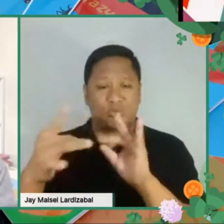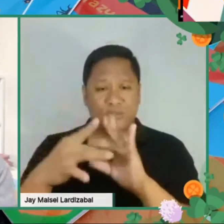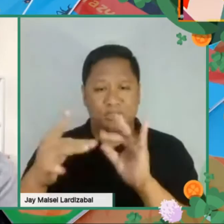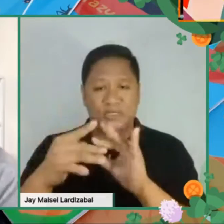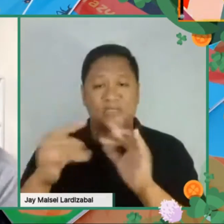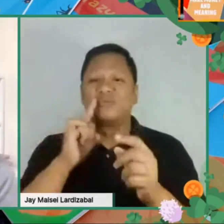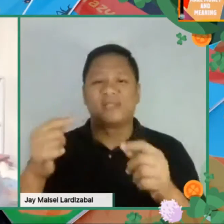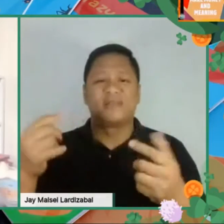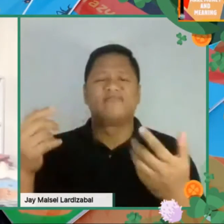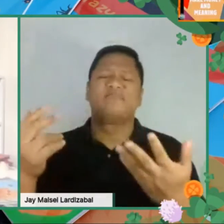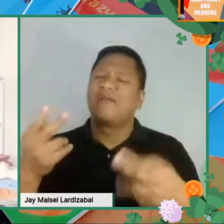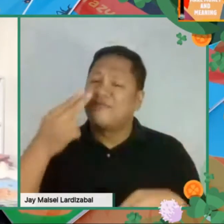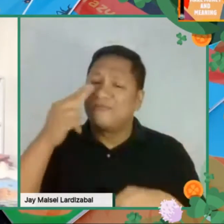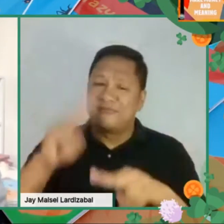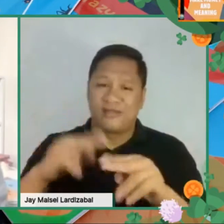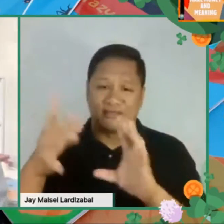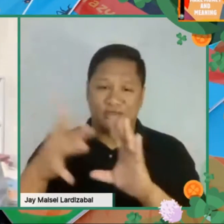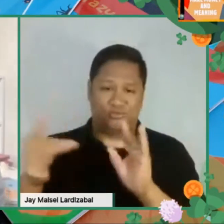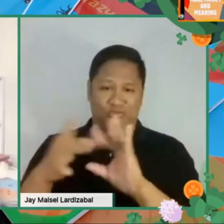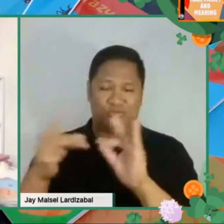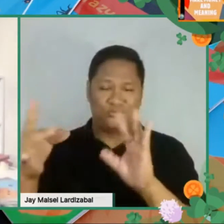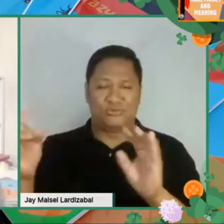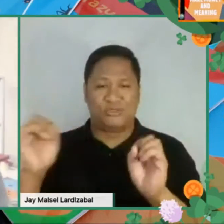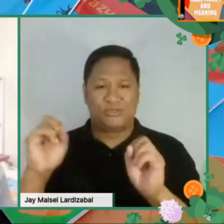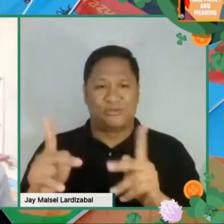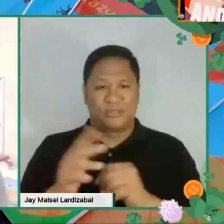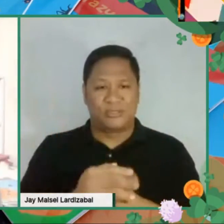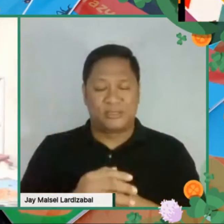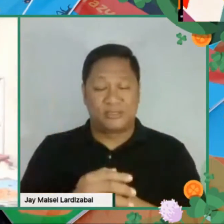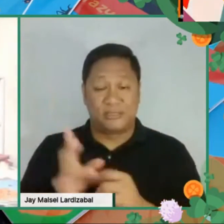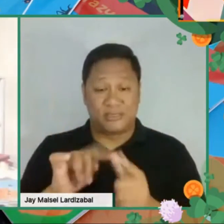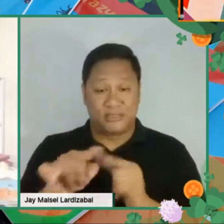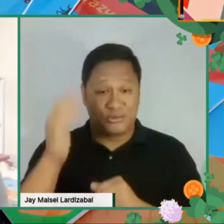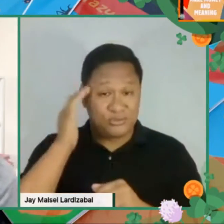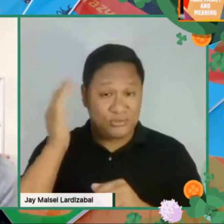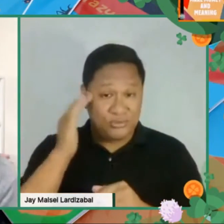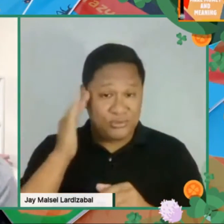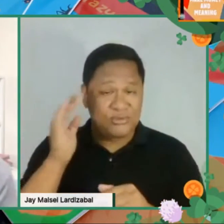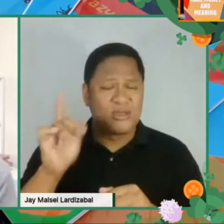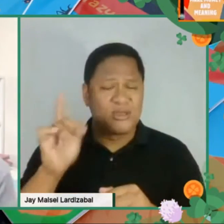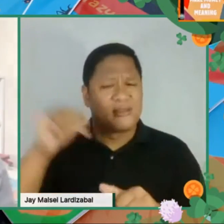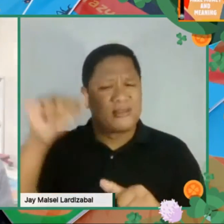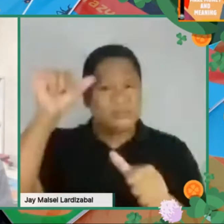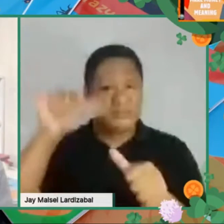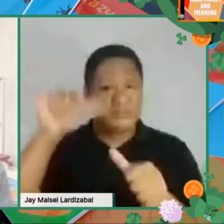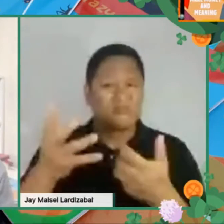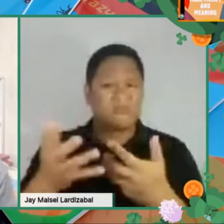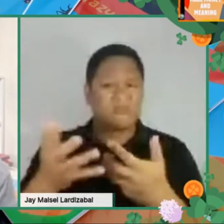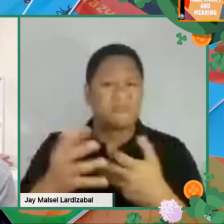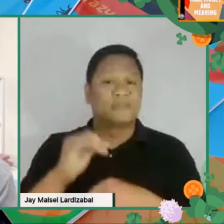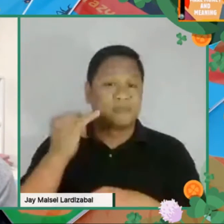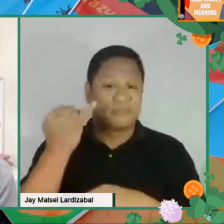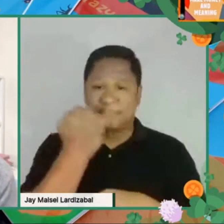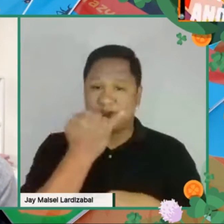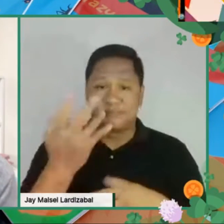Mhm. Correct. Mm, Yes. yeah. And I just remembered si